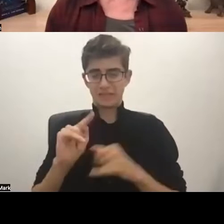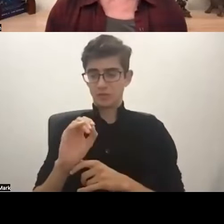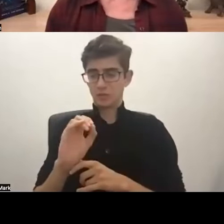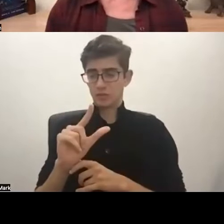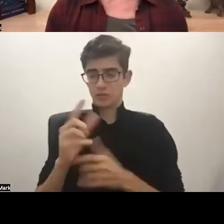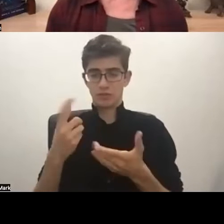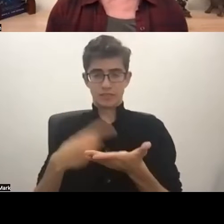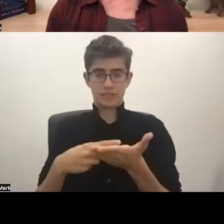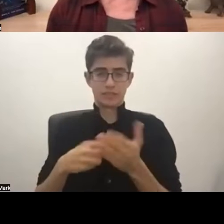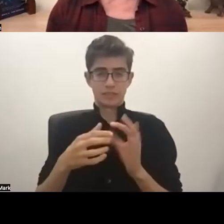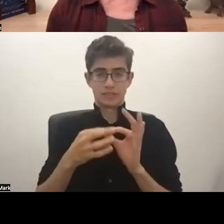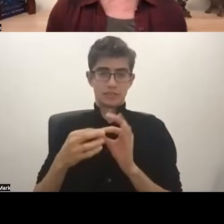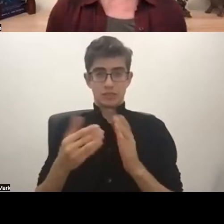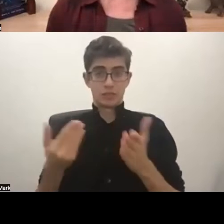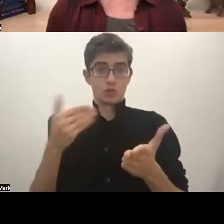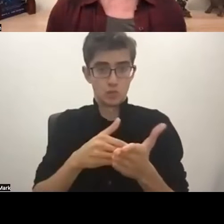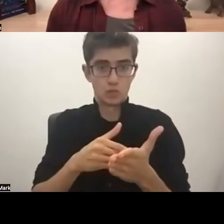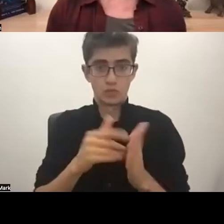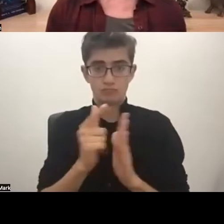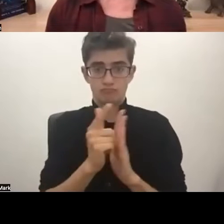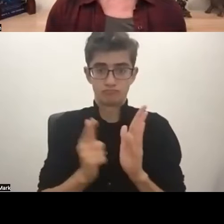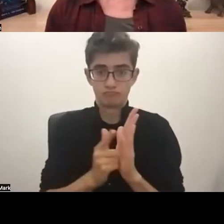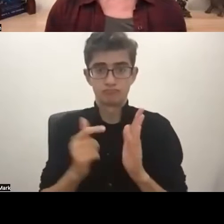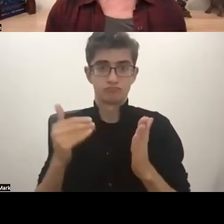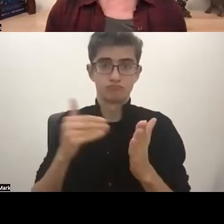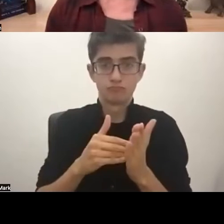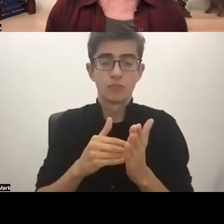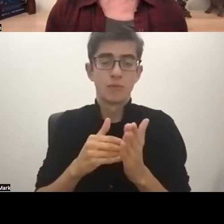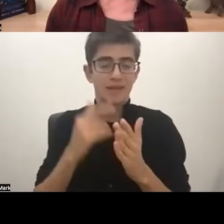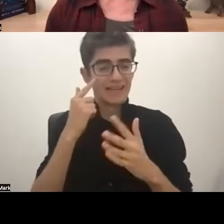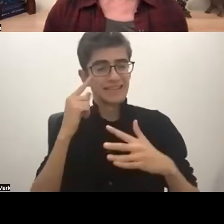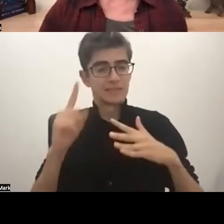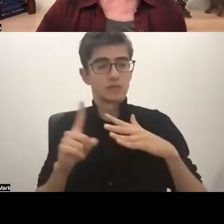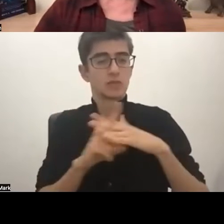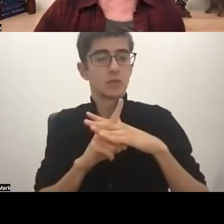litigation, and I think that comes to mind to most when we think about